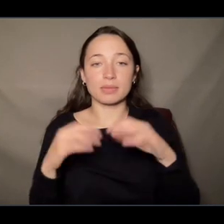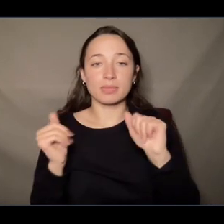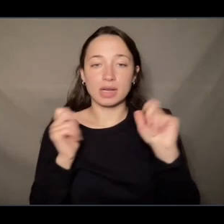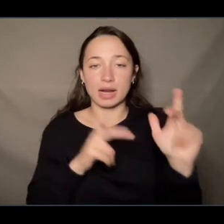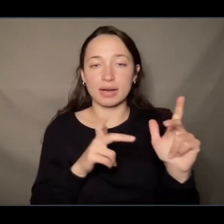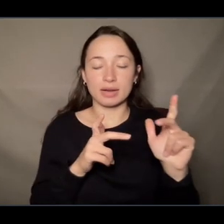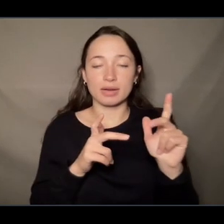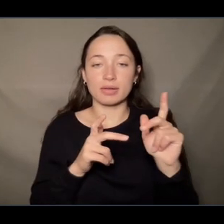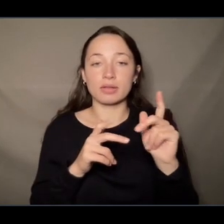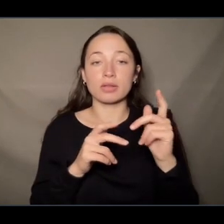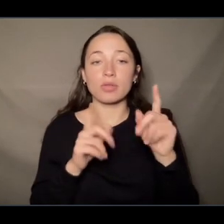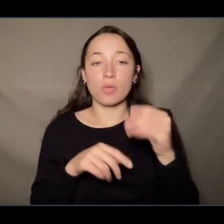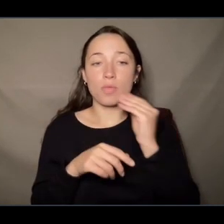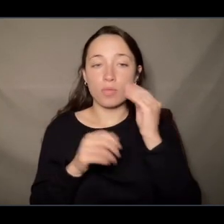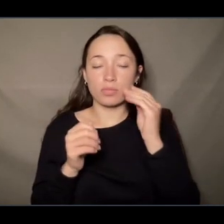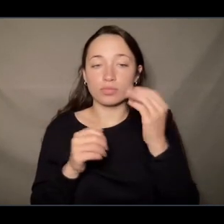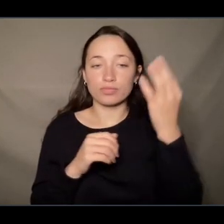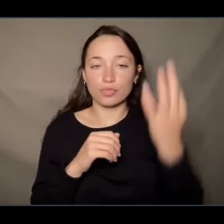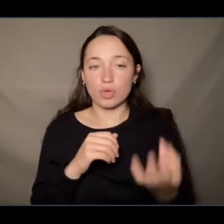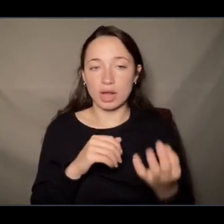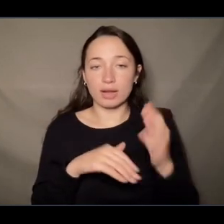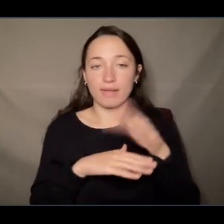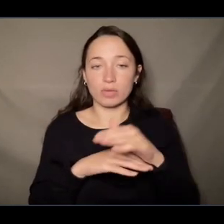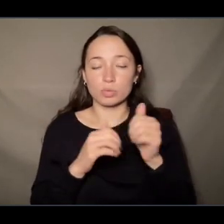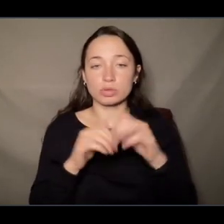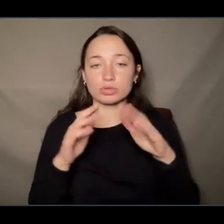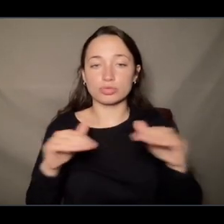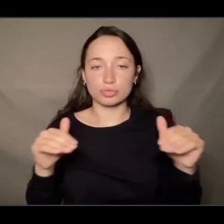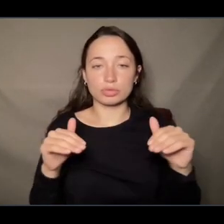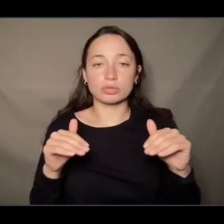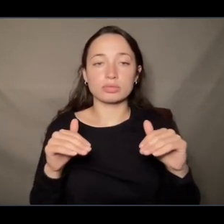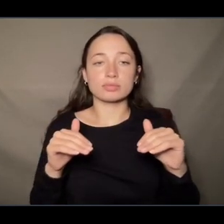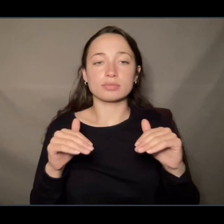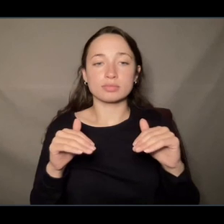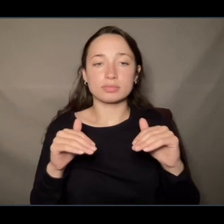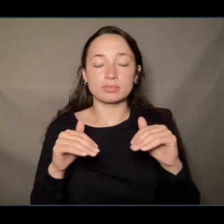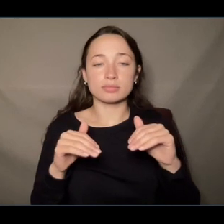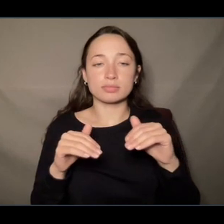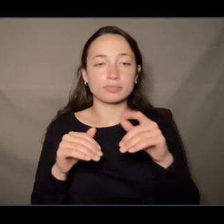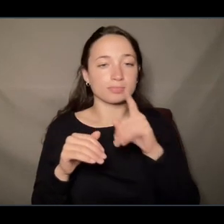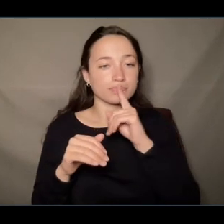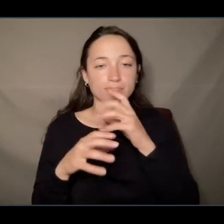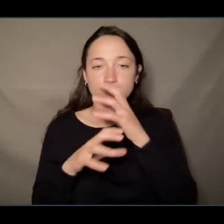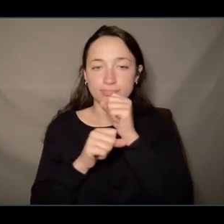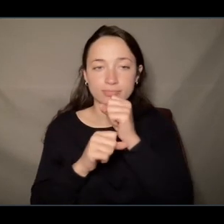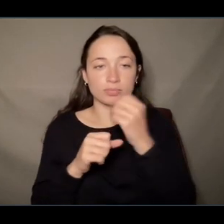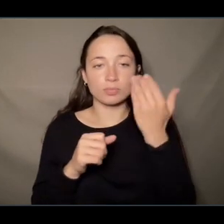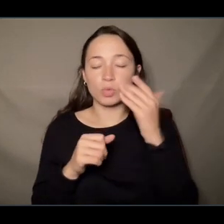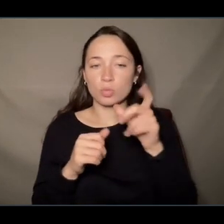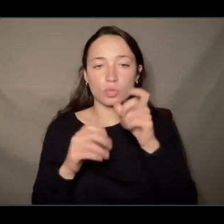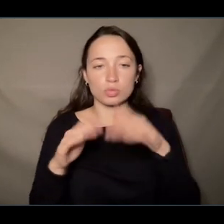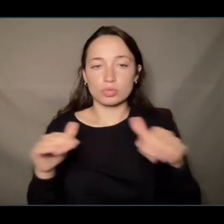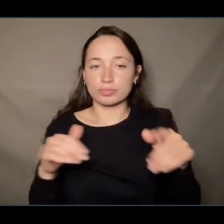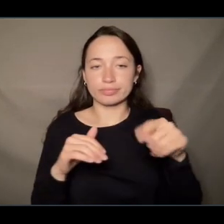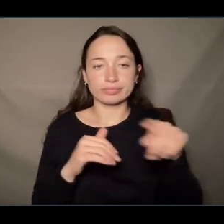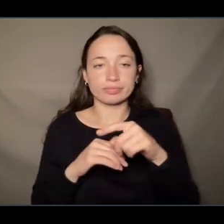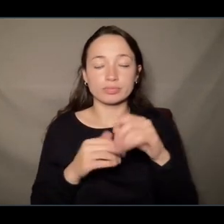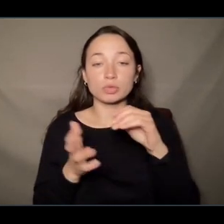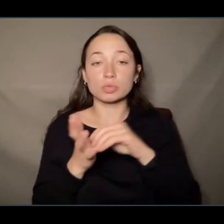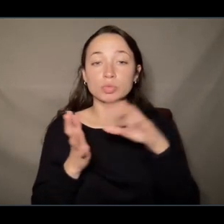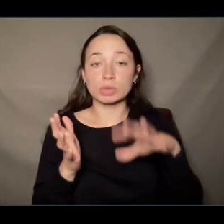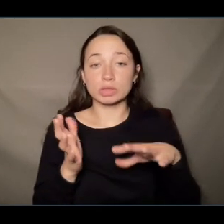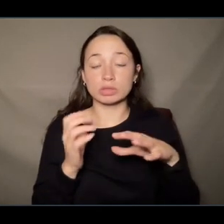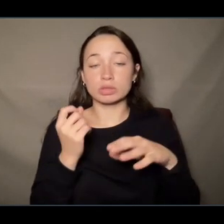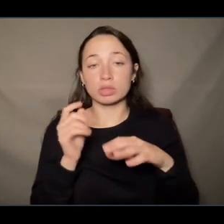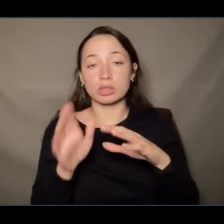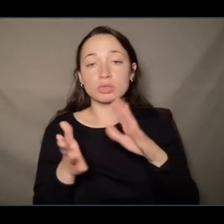The backpacks go home every Friday afternoon with the children. It's complete anonymity. We don't know who the children